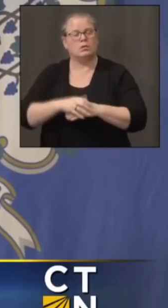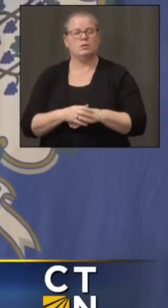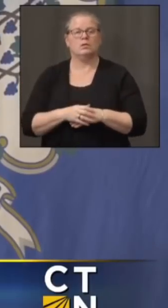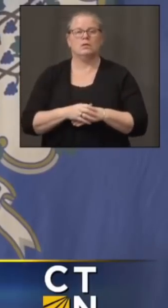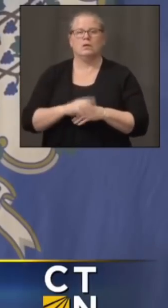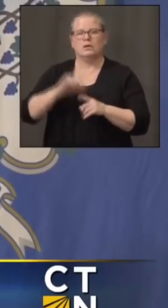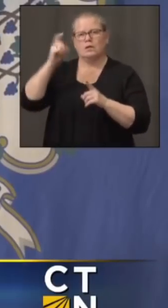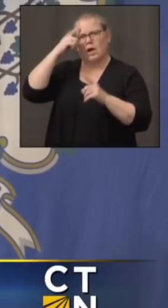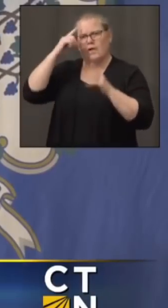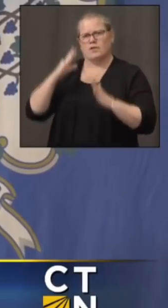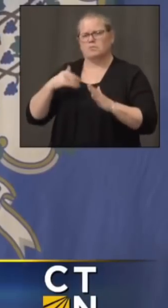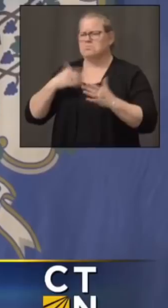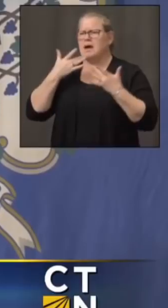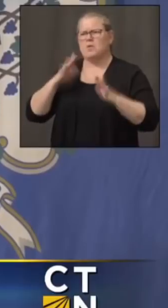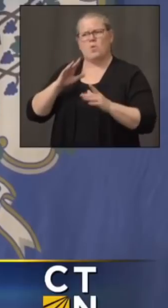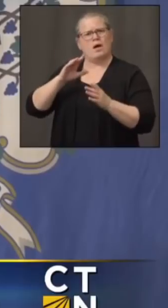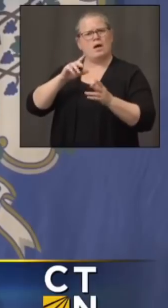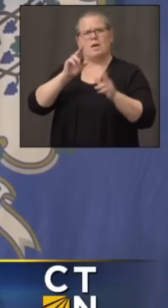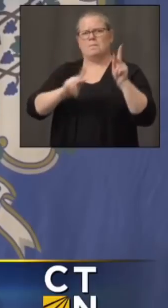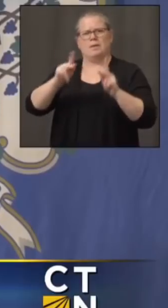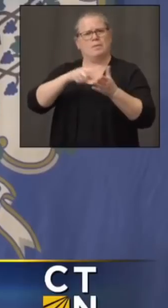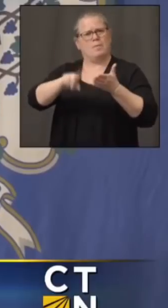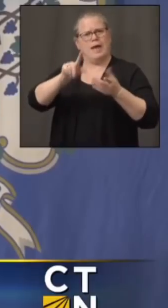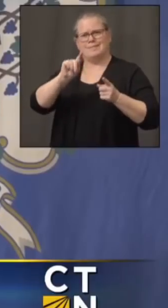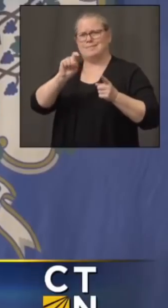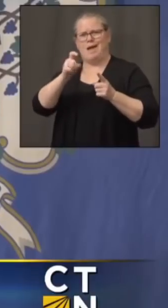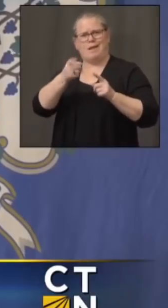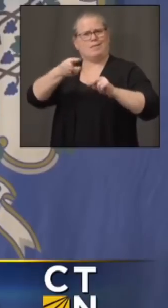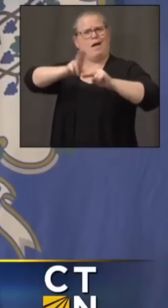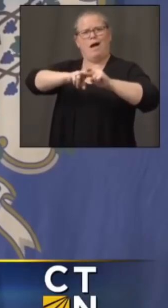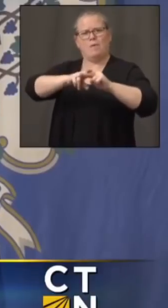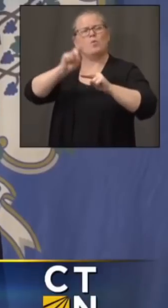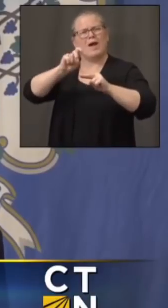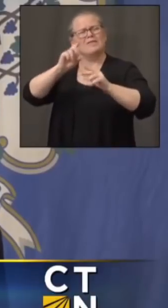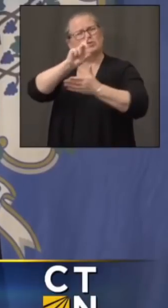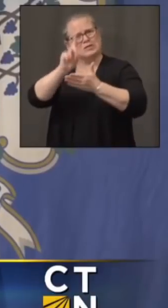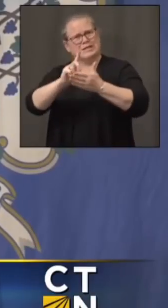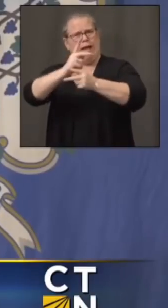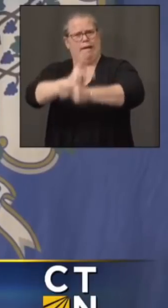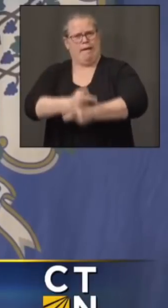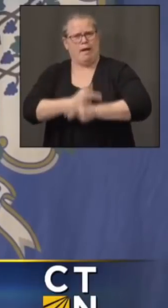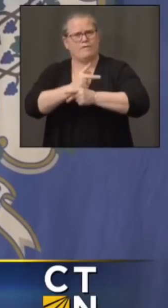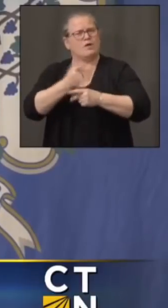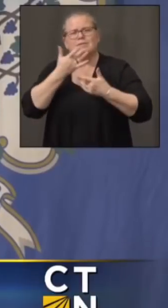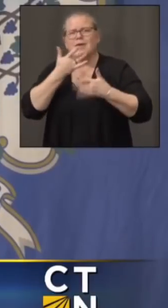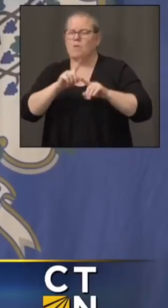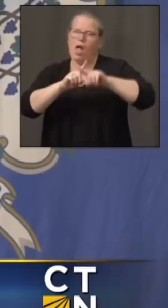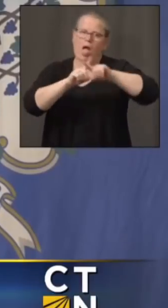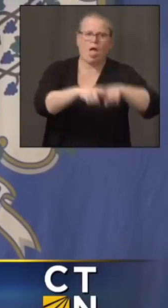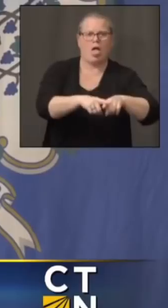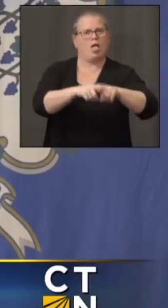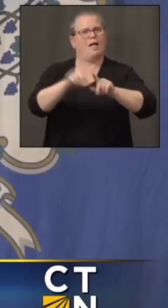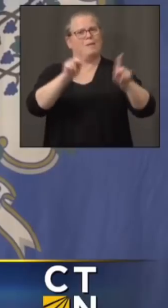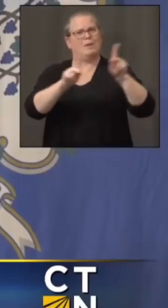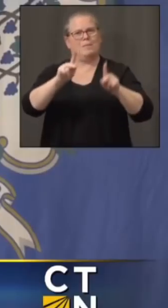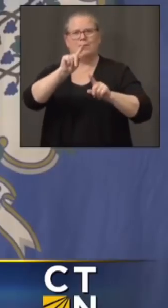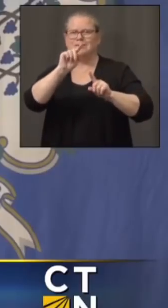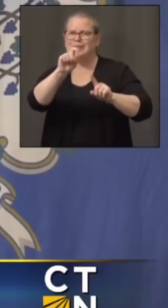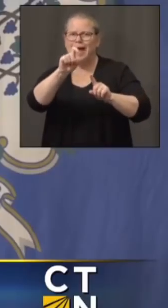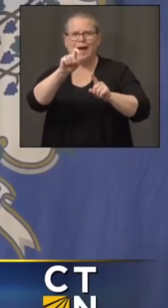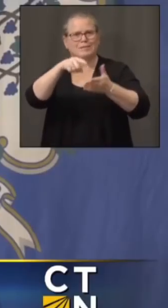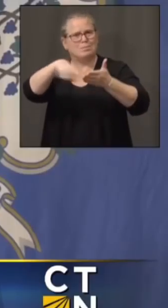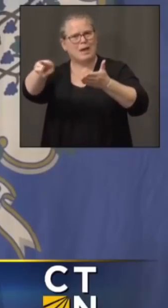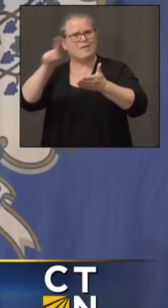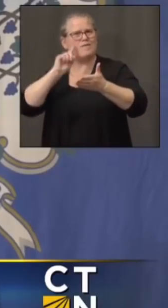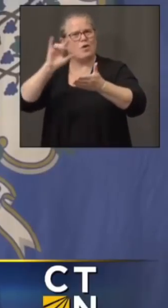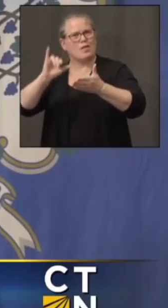carefully designed so that the taxpayers are not the backstop. But look, we're pretty early on, I think, right now in terms of how this is going to be set